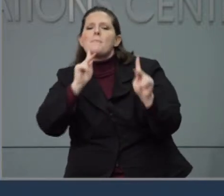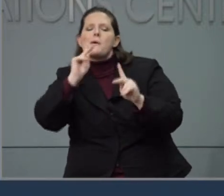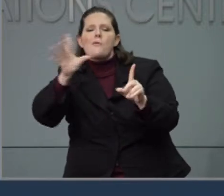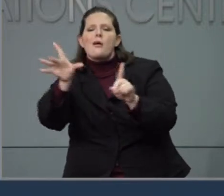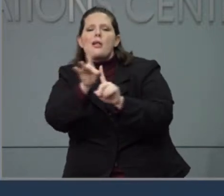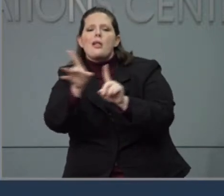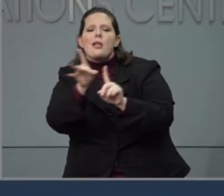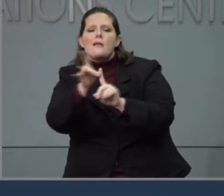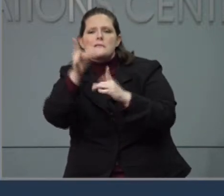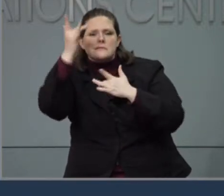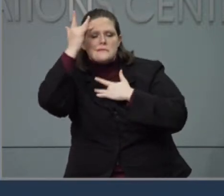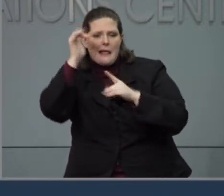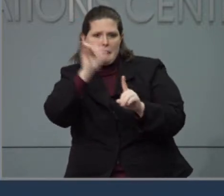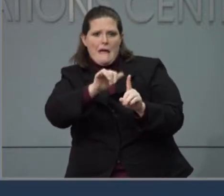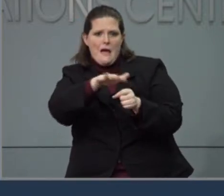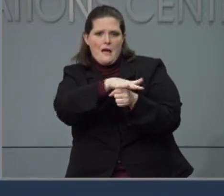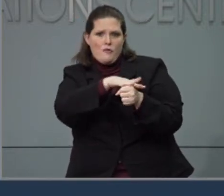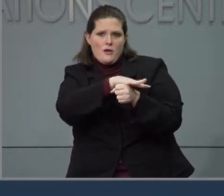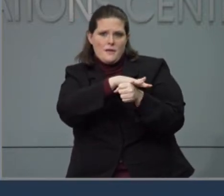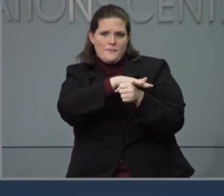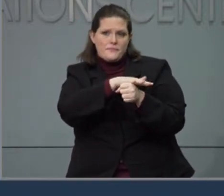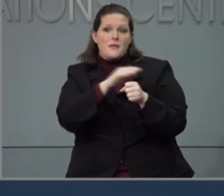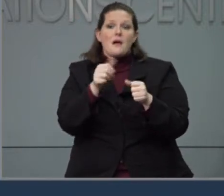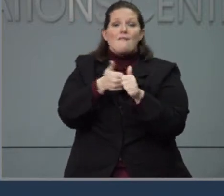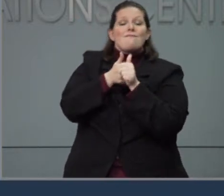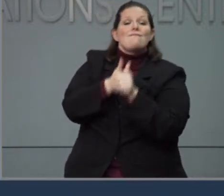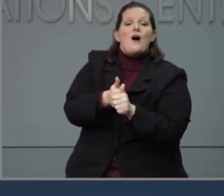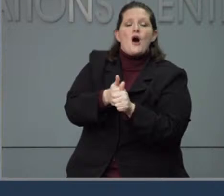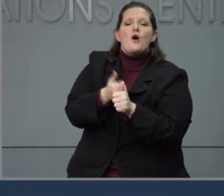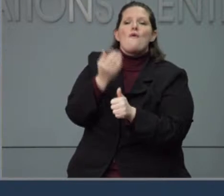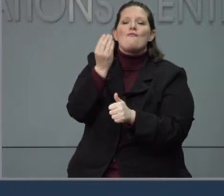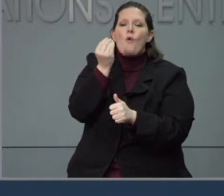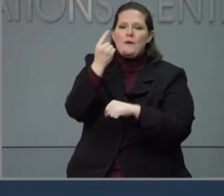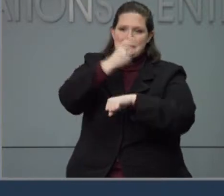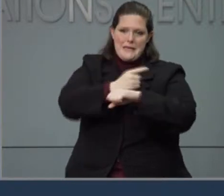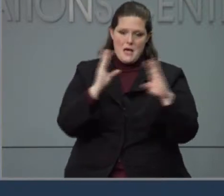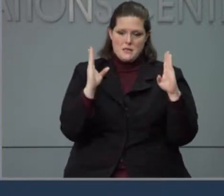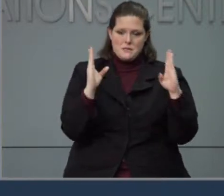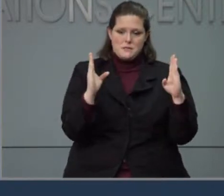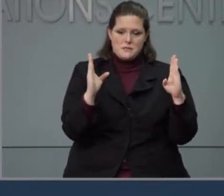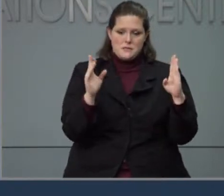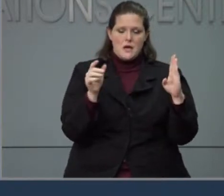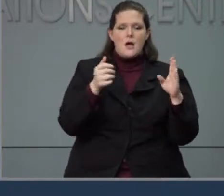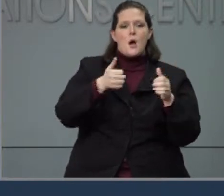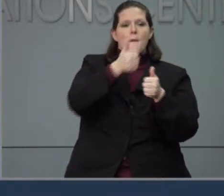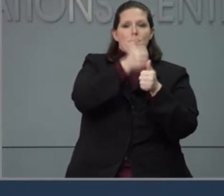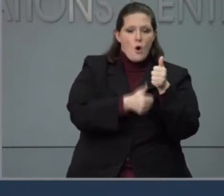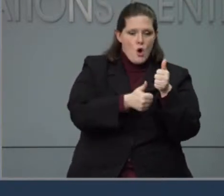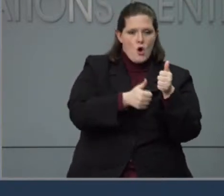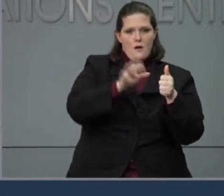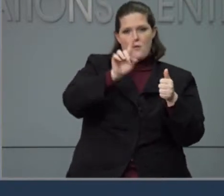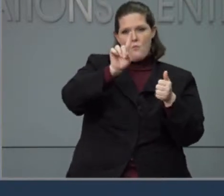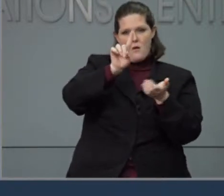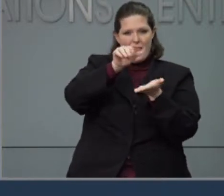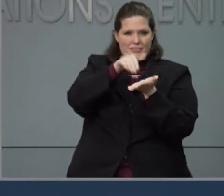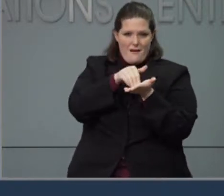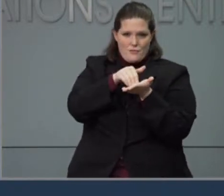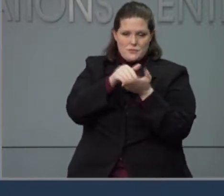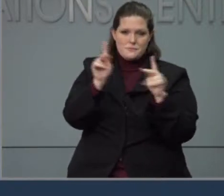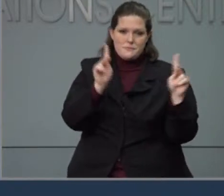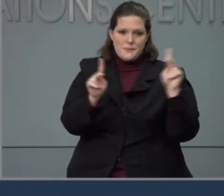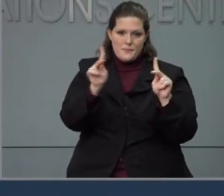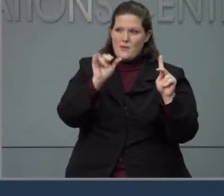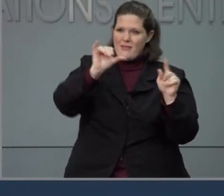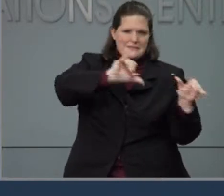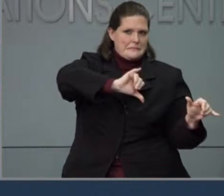cases in 14 days per 100,000 people. This is the same measure that the White House